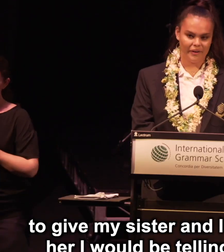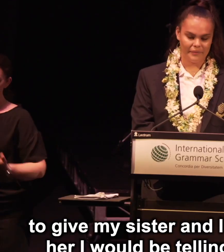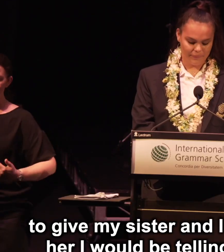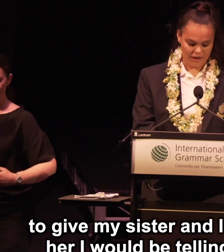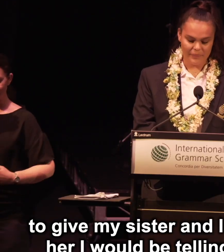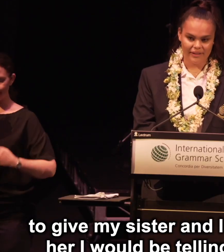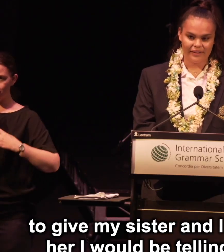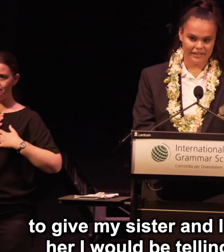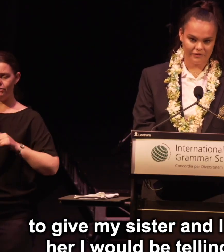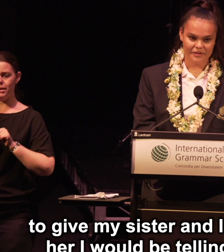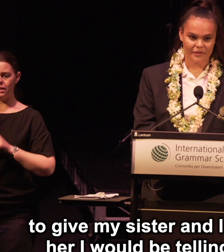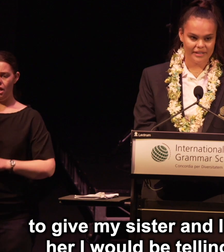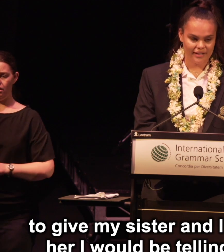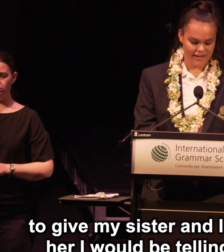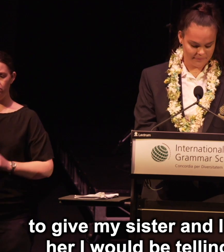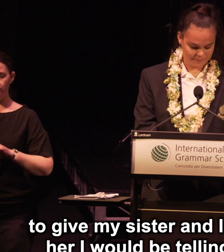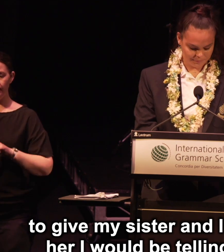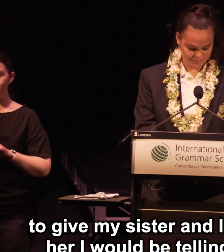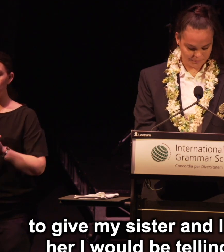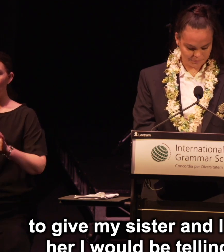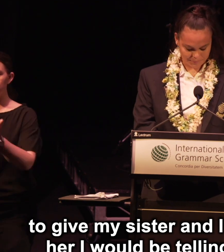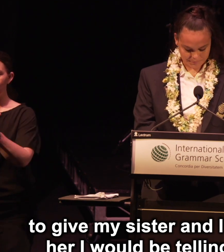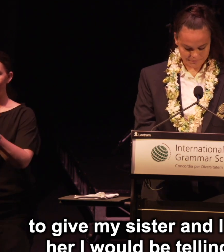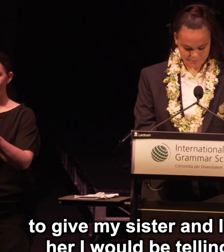weren't for her, I would be telling a different story tonight.